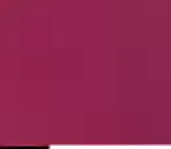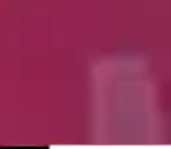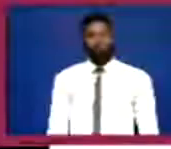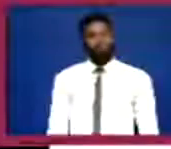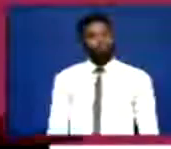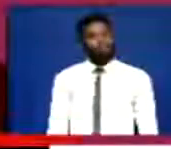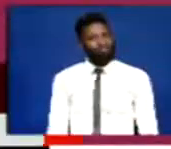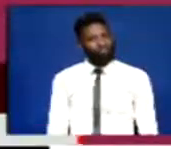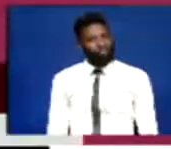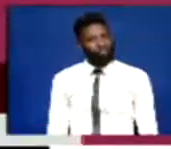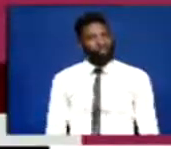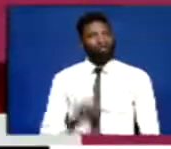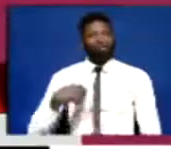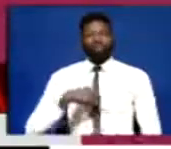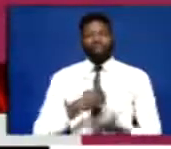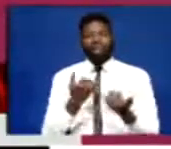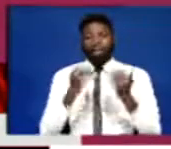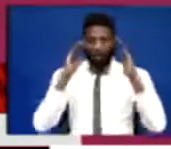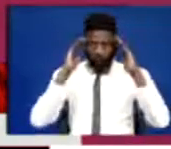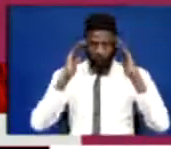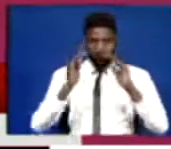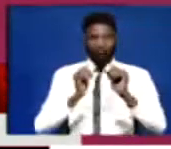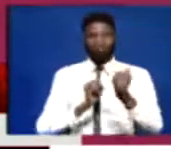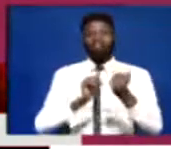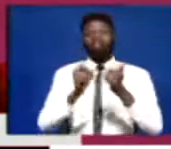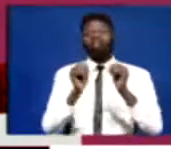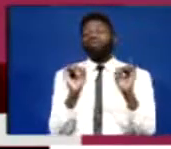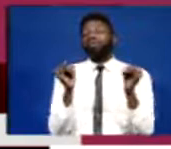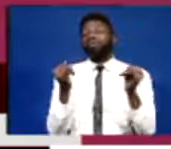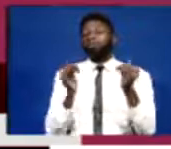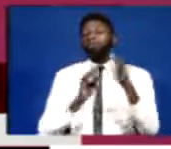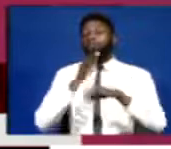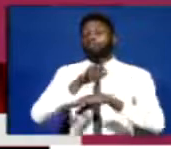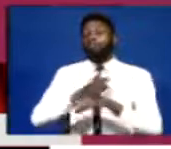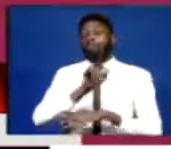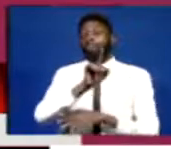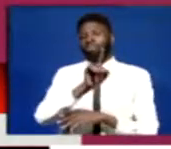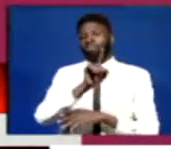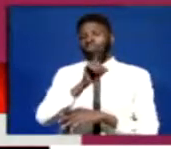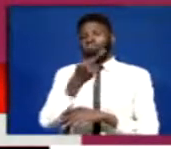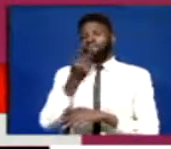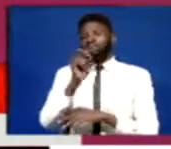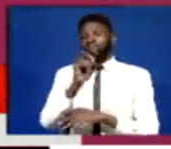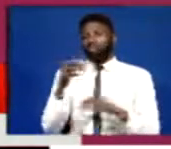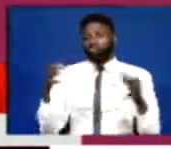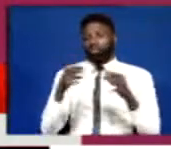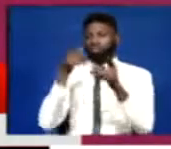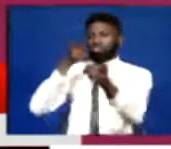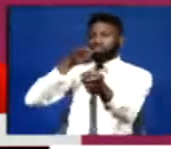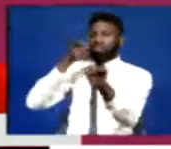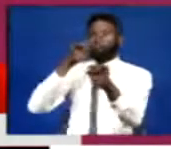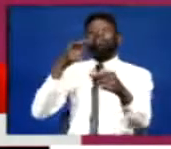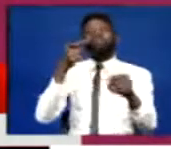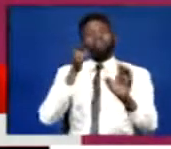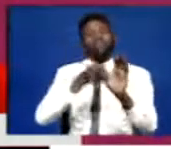All right, let's take a look at the day's sports. Over 120 shooters participated in the Chairman Shooting Competition,